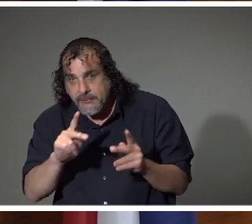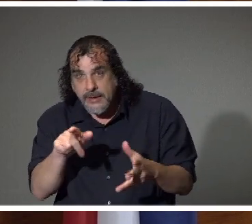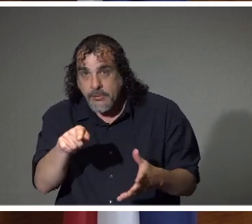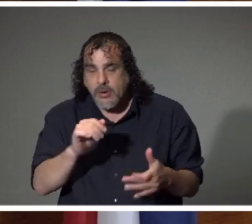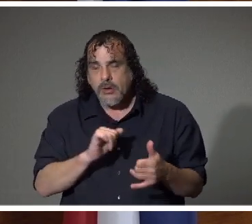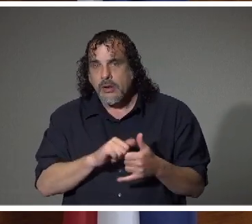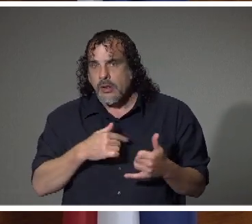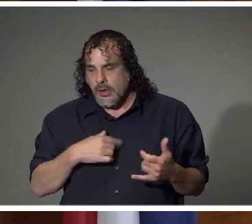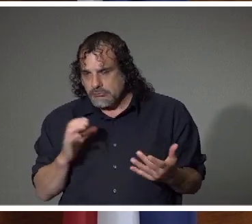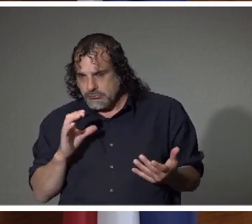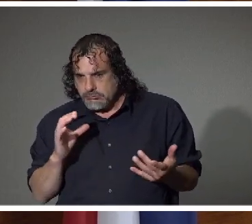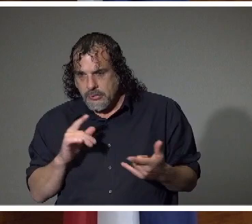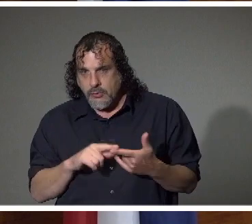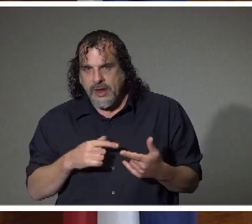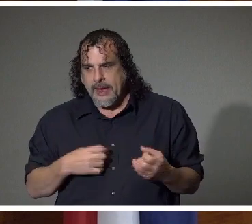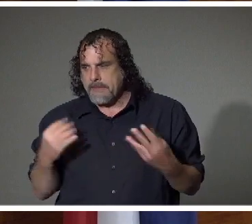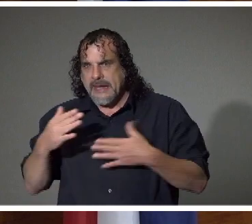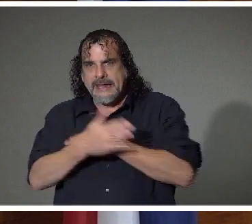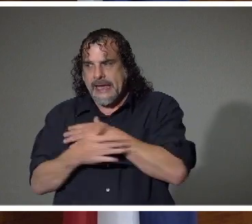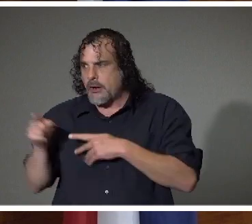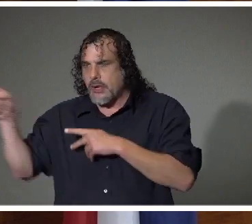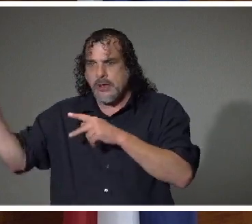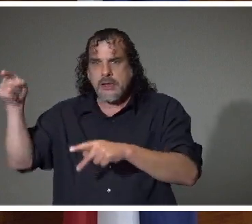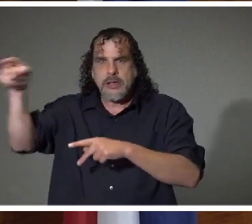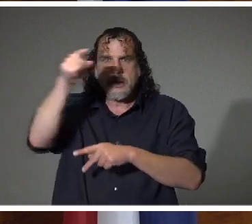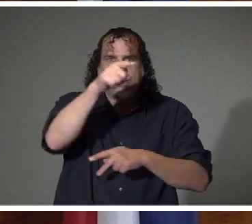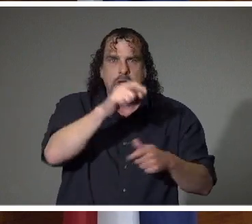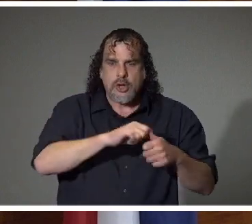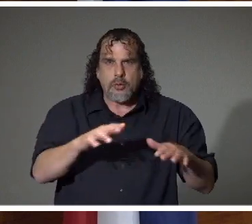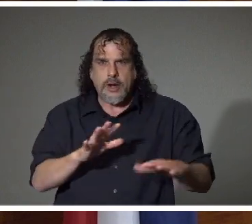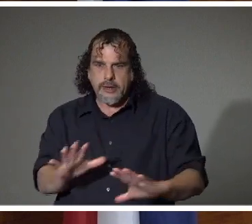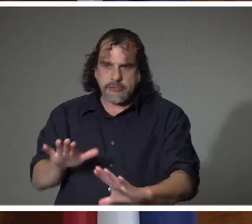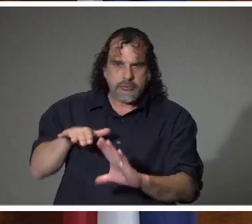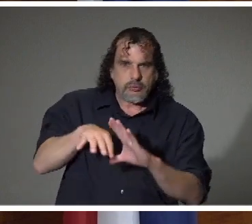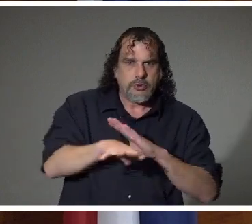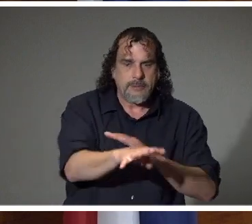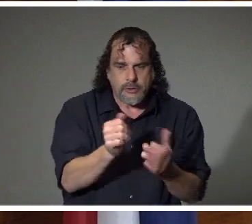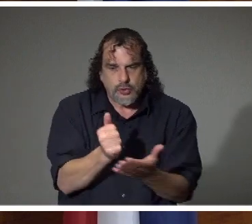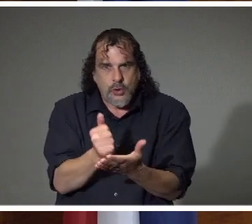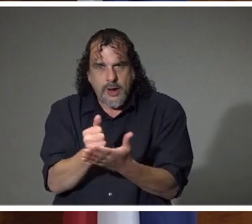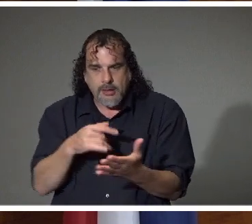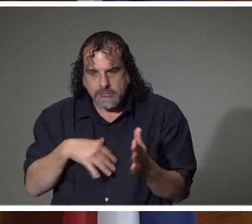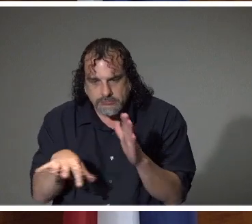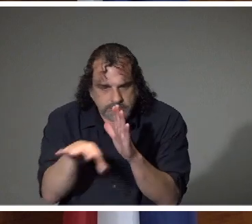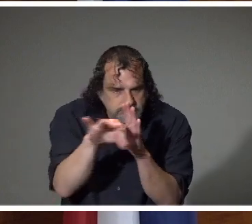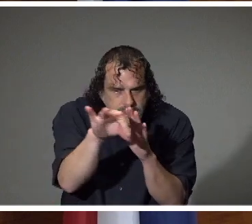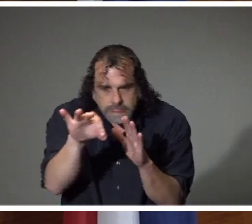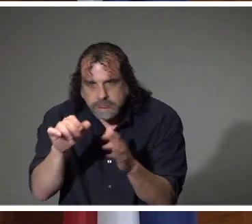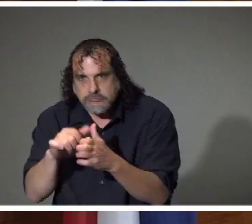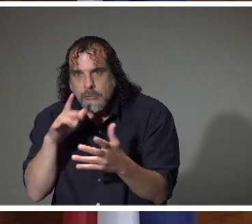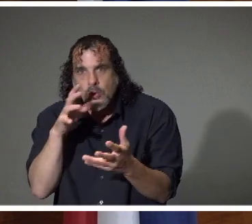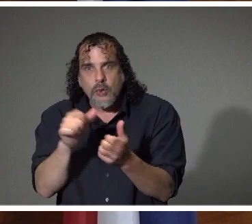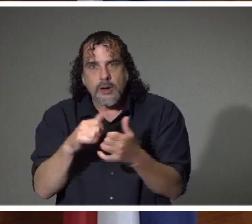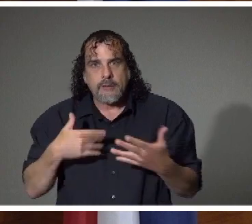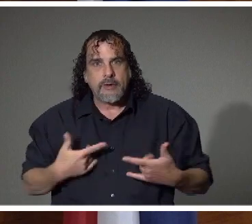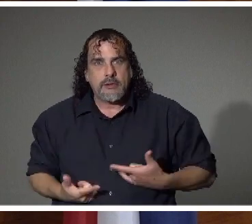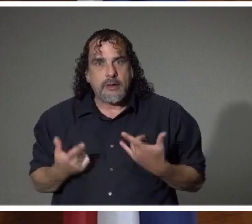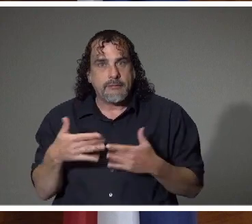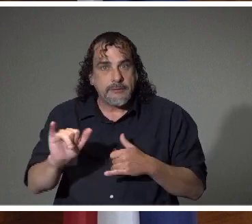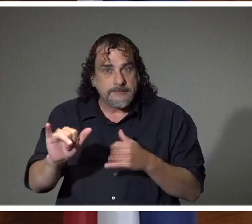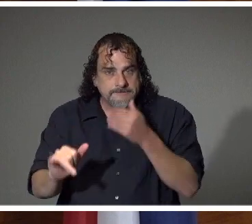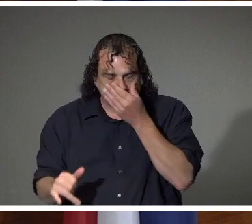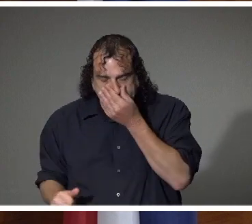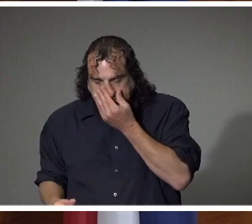multiple counties ready to send their teams from other parts of the state into helping their fellow Mississippians. And so when we